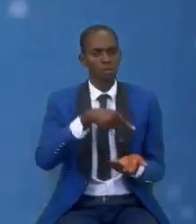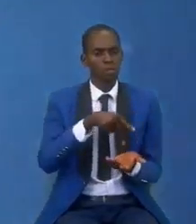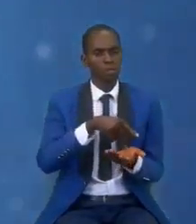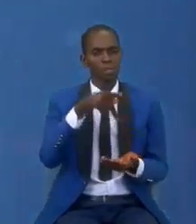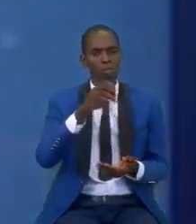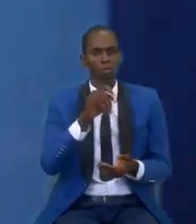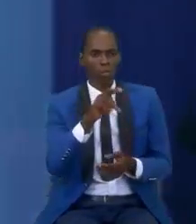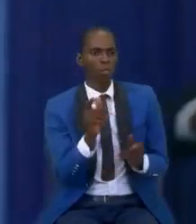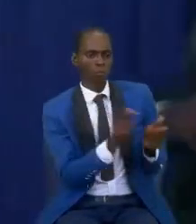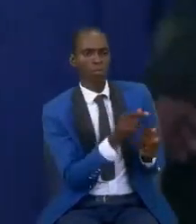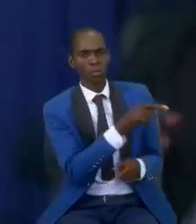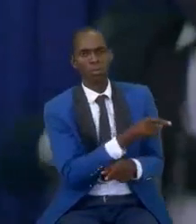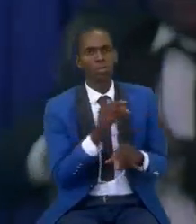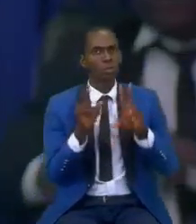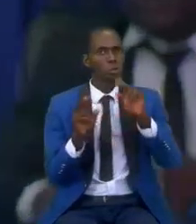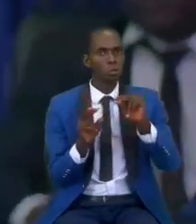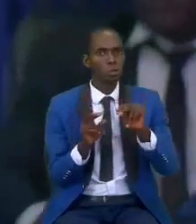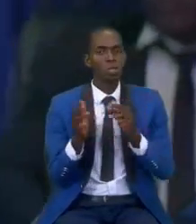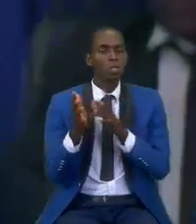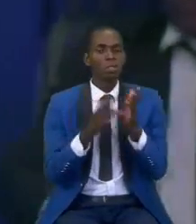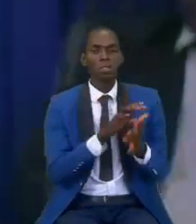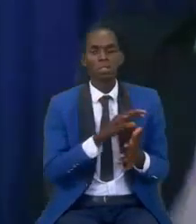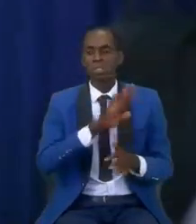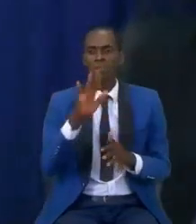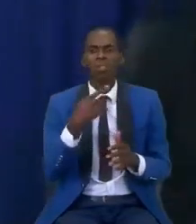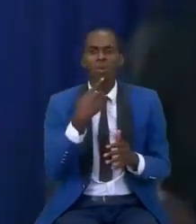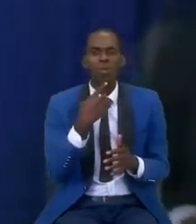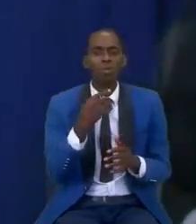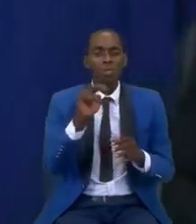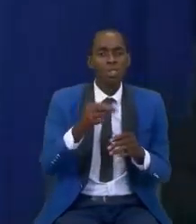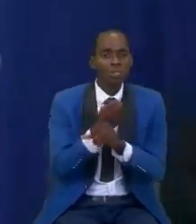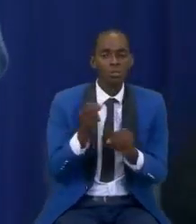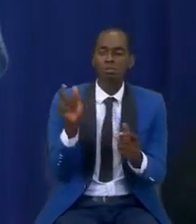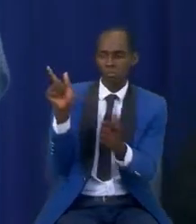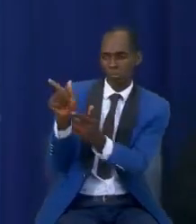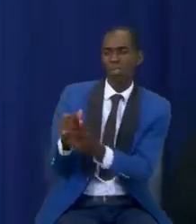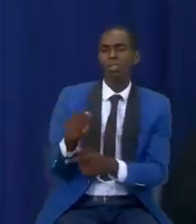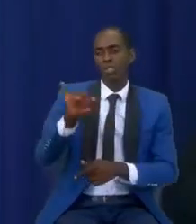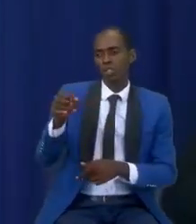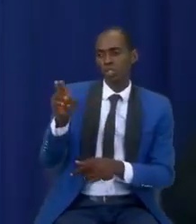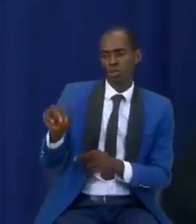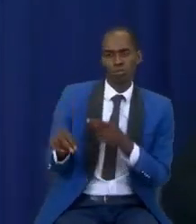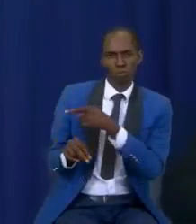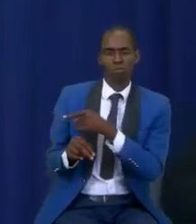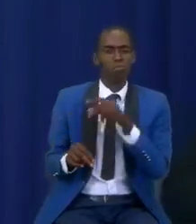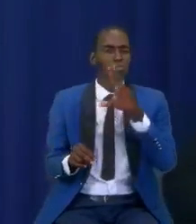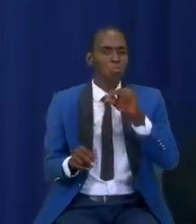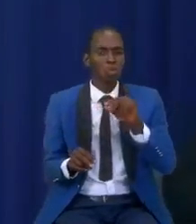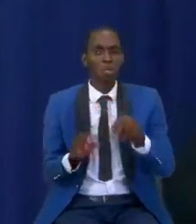Mary was around, and he didn't say, if you cannot get to me, get to her and you'll have salvation.